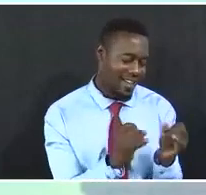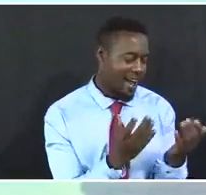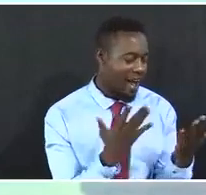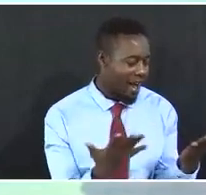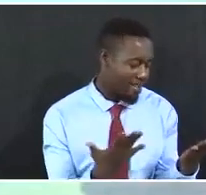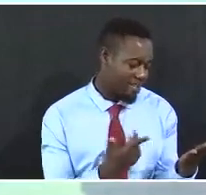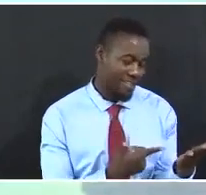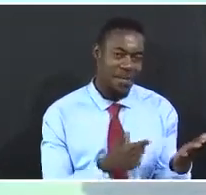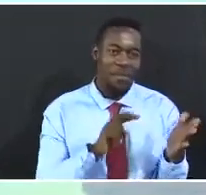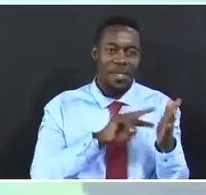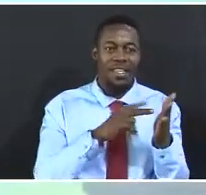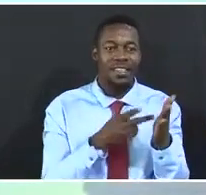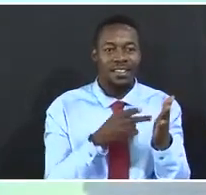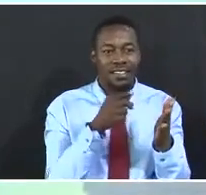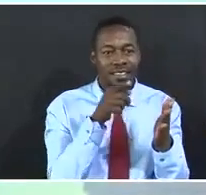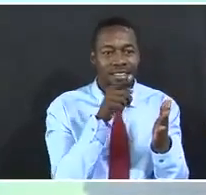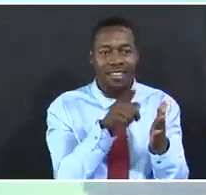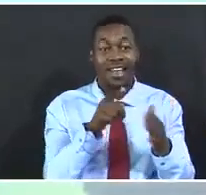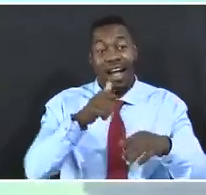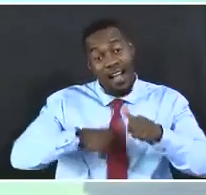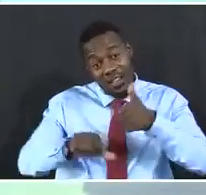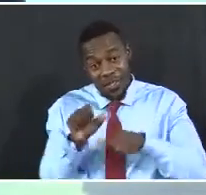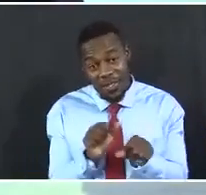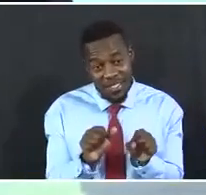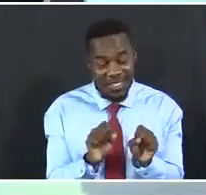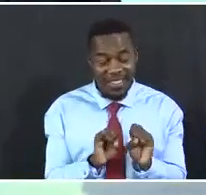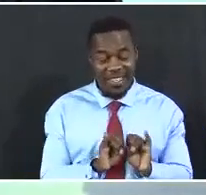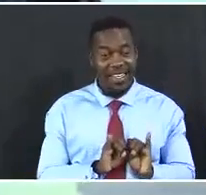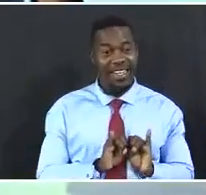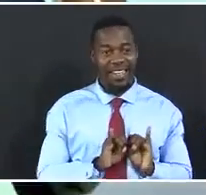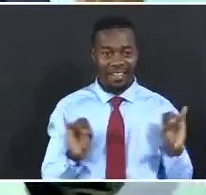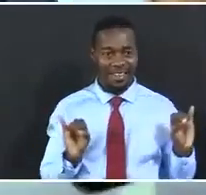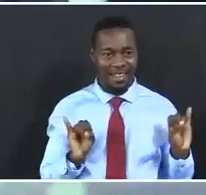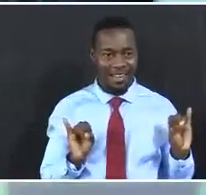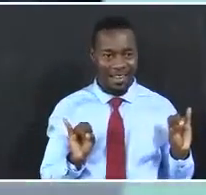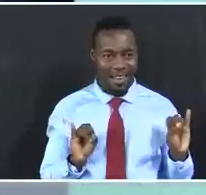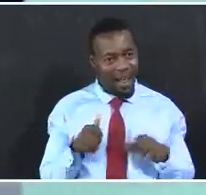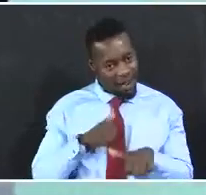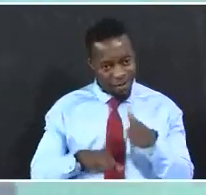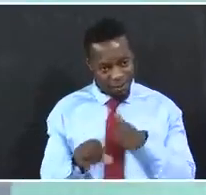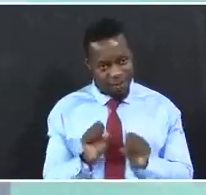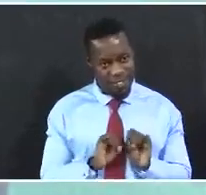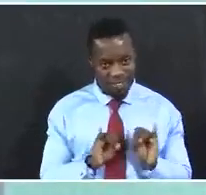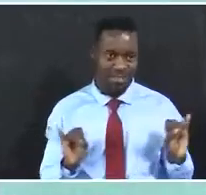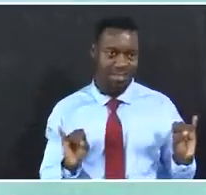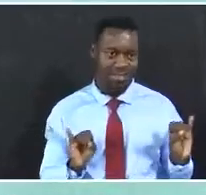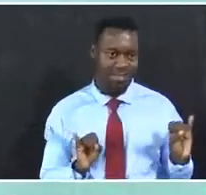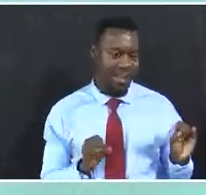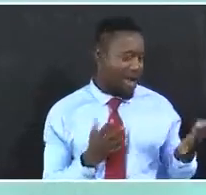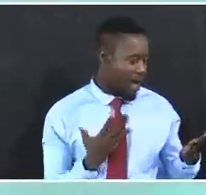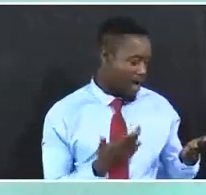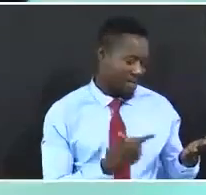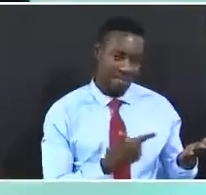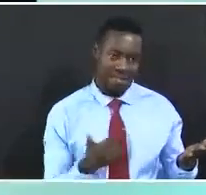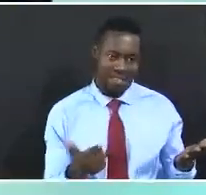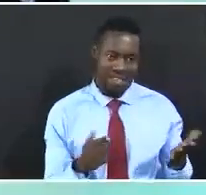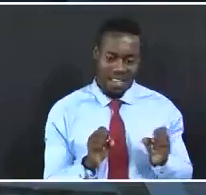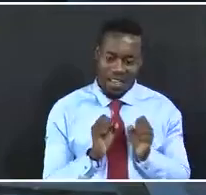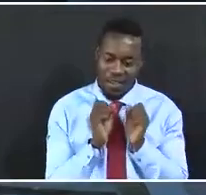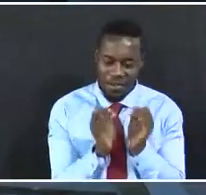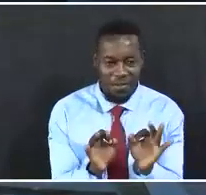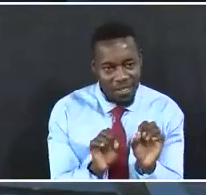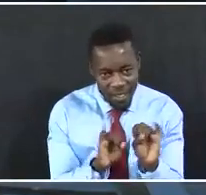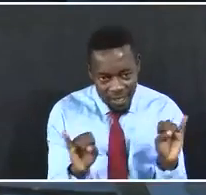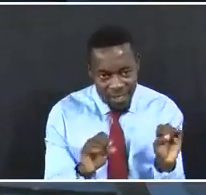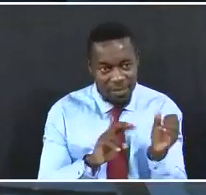both their actions. And hands are about actions. And remember I said God created the hands,